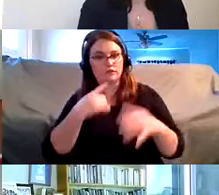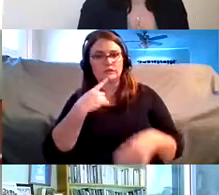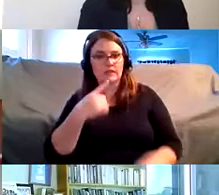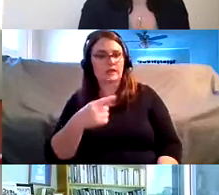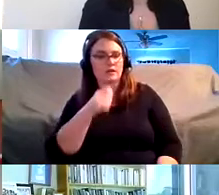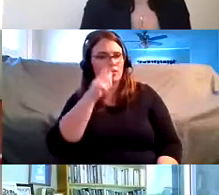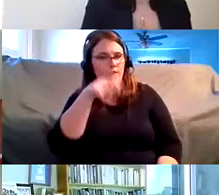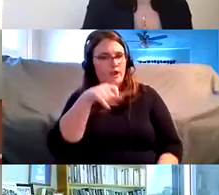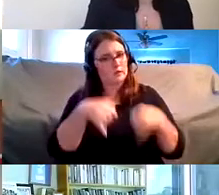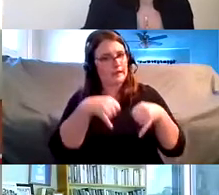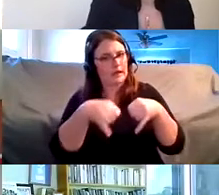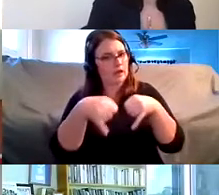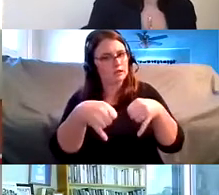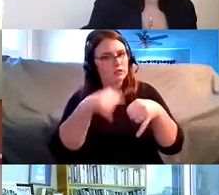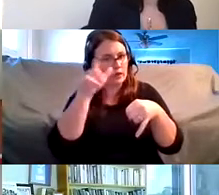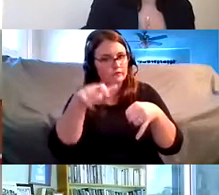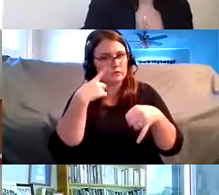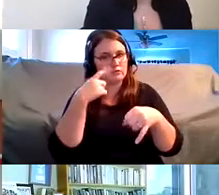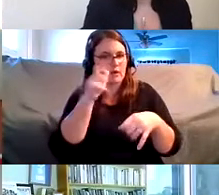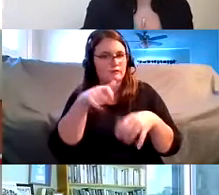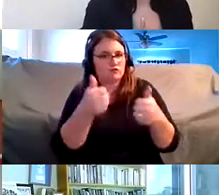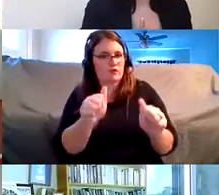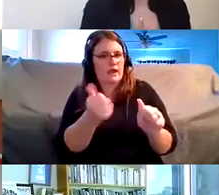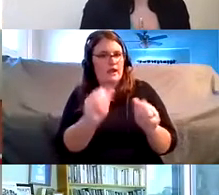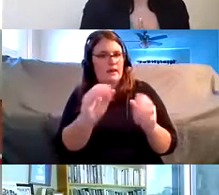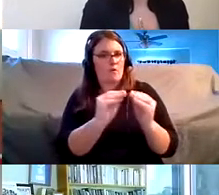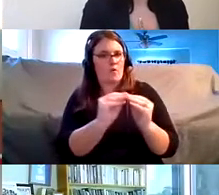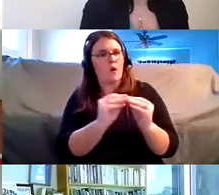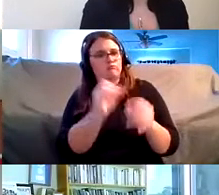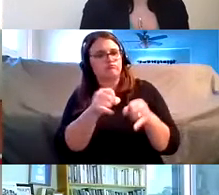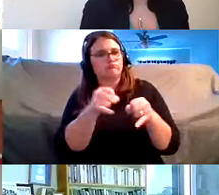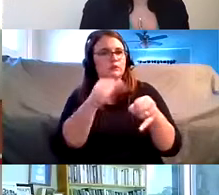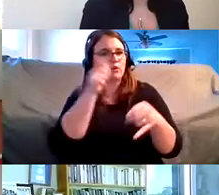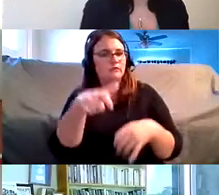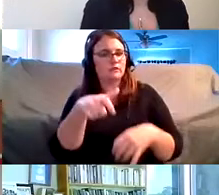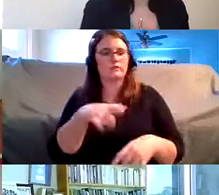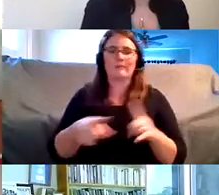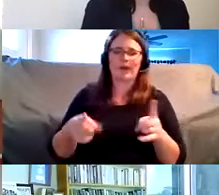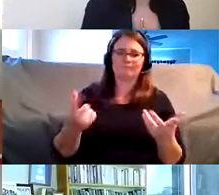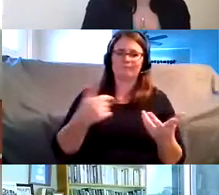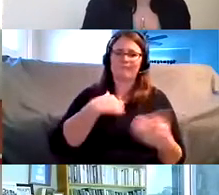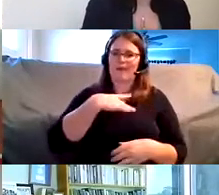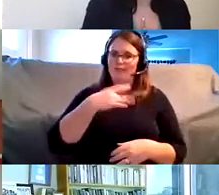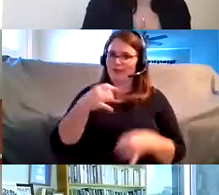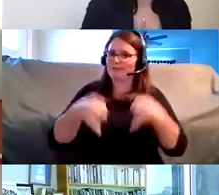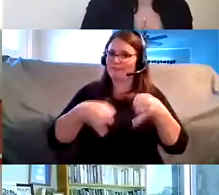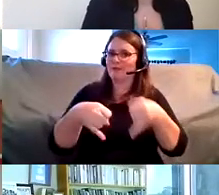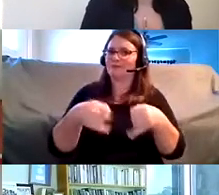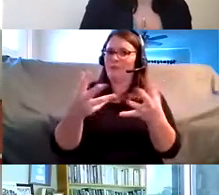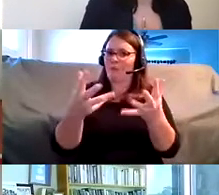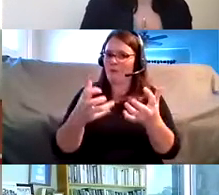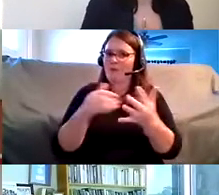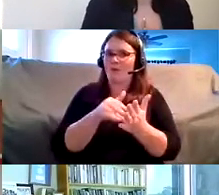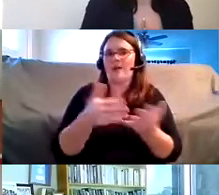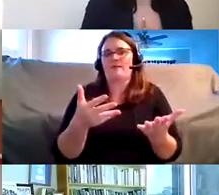so hard, which I wear heels because I'm short and I like them. So it was a really interesting kind of "you are out of place here"